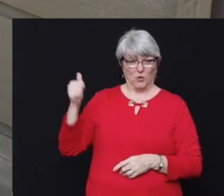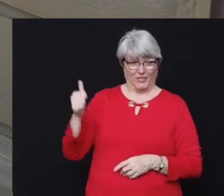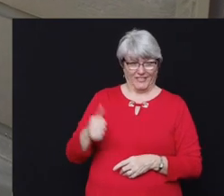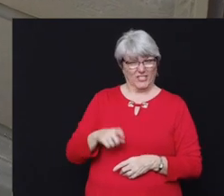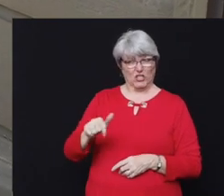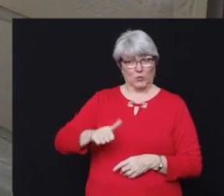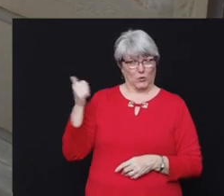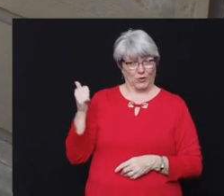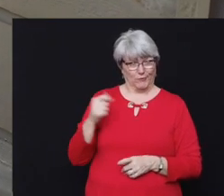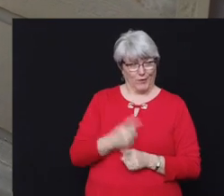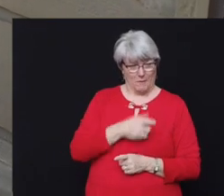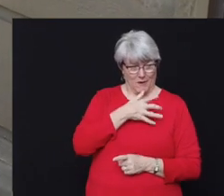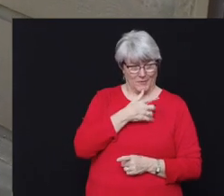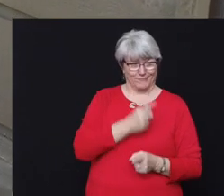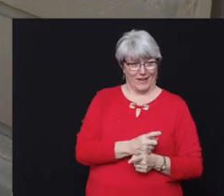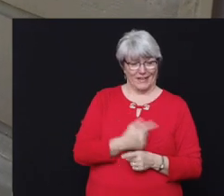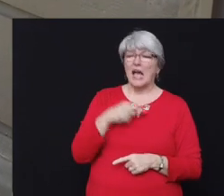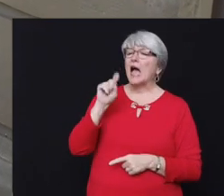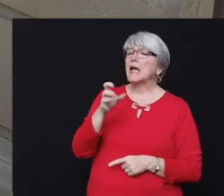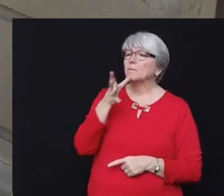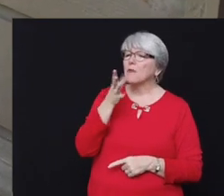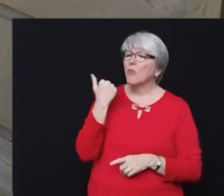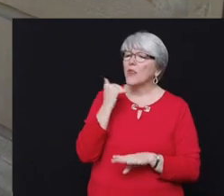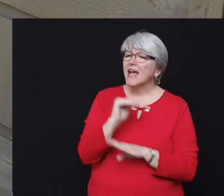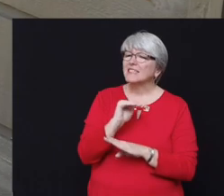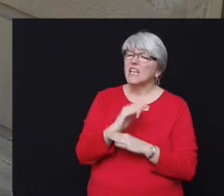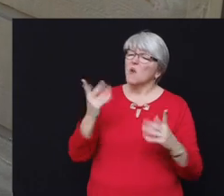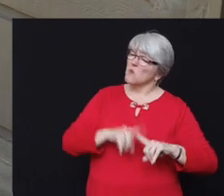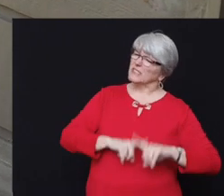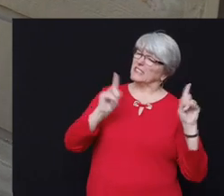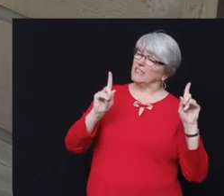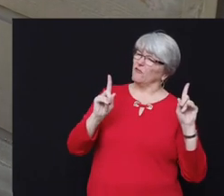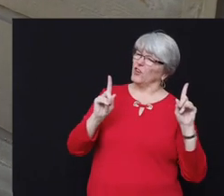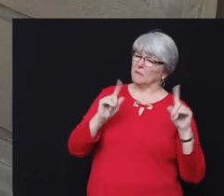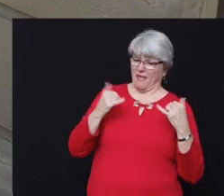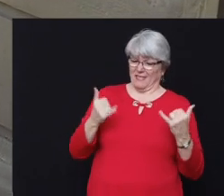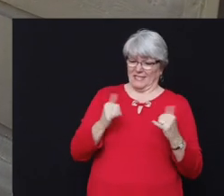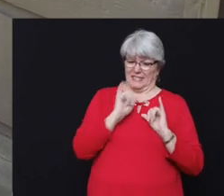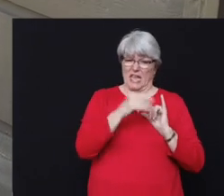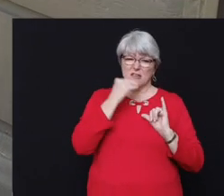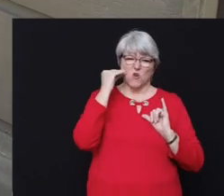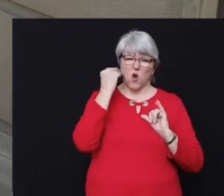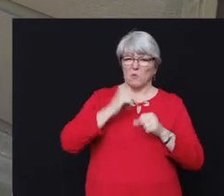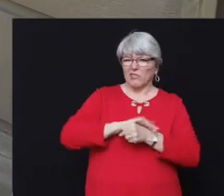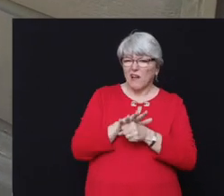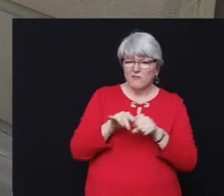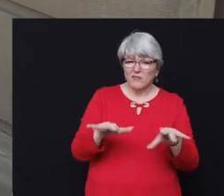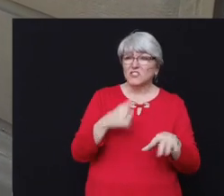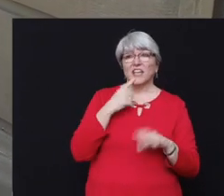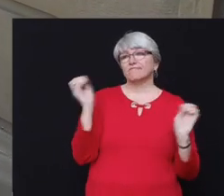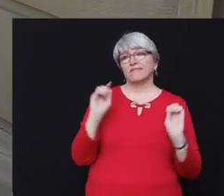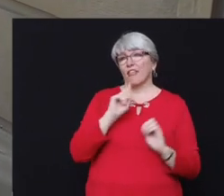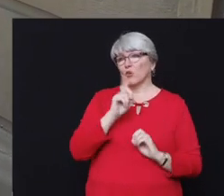She wouldn't go, would she, Mama? No. I asked Mother last night what's different about this being home with a virus, and she said